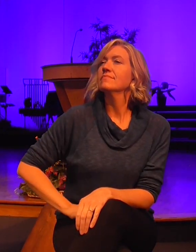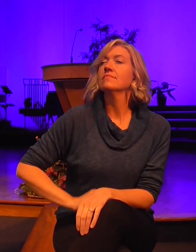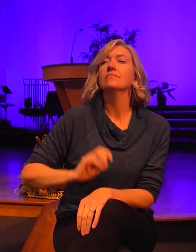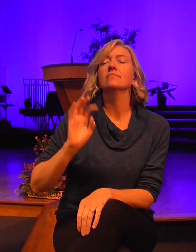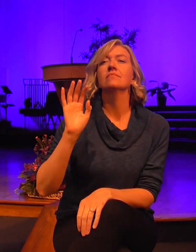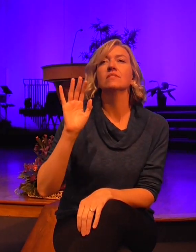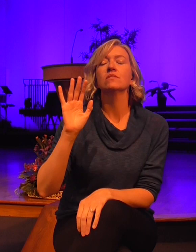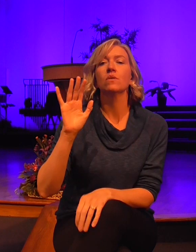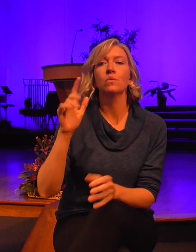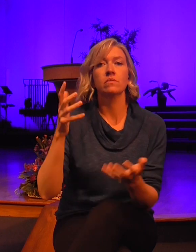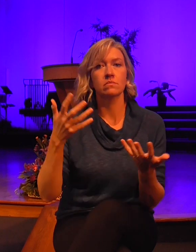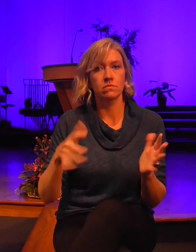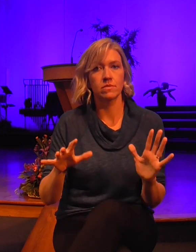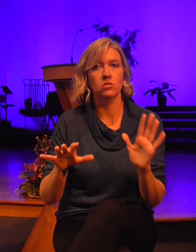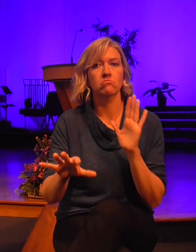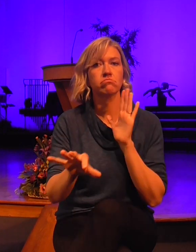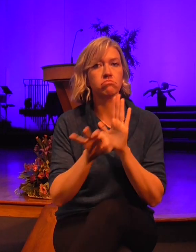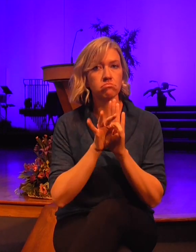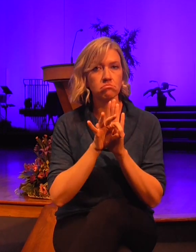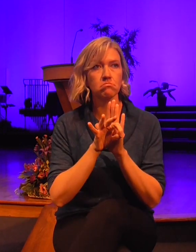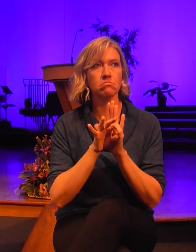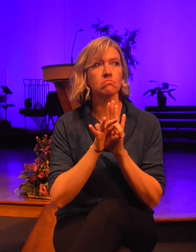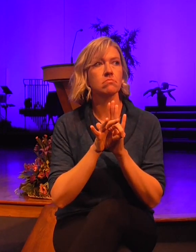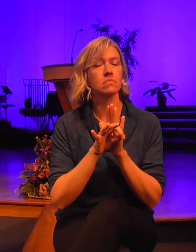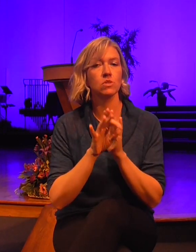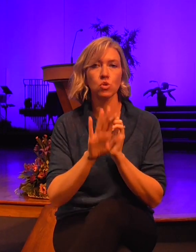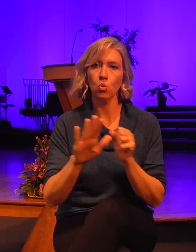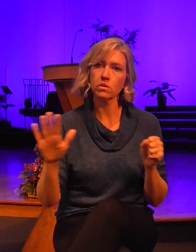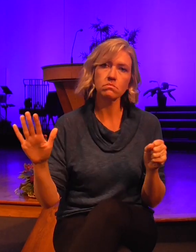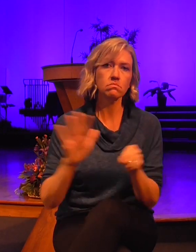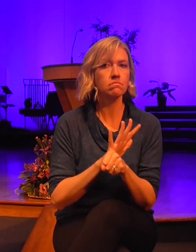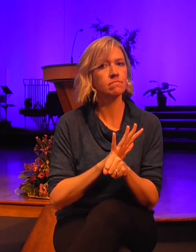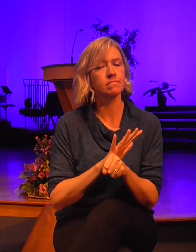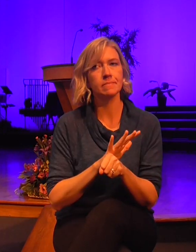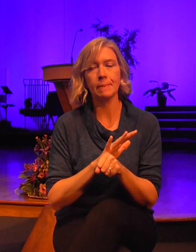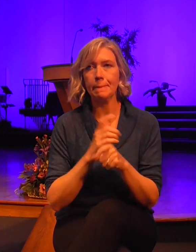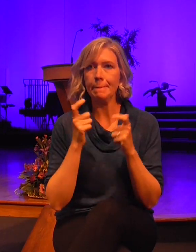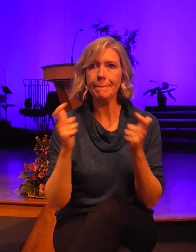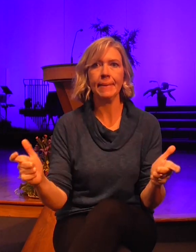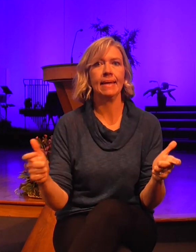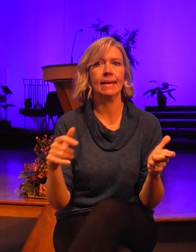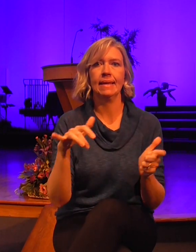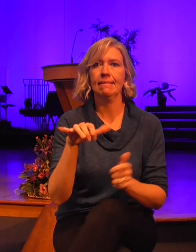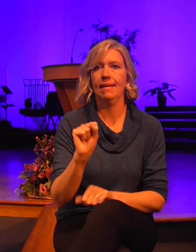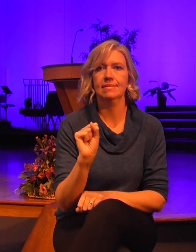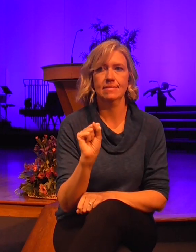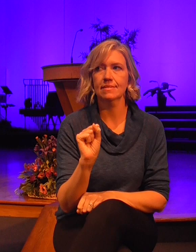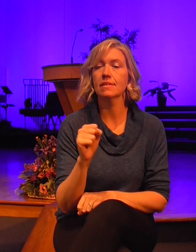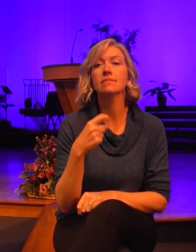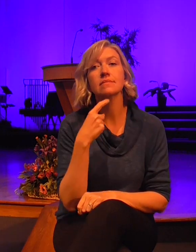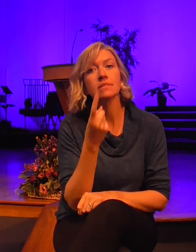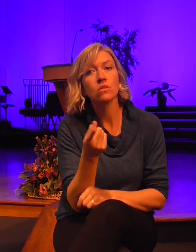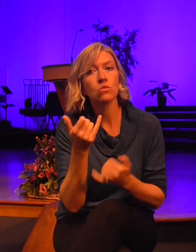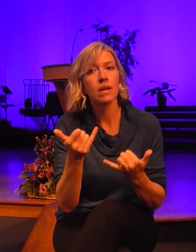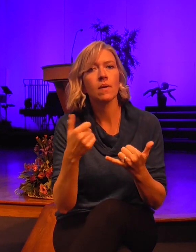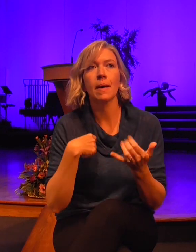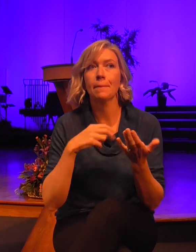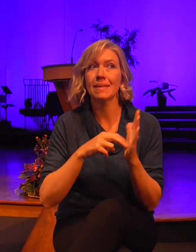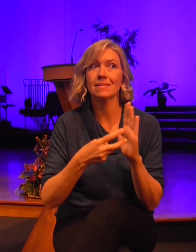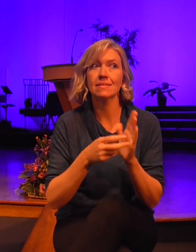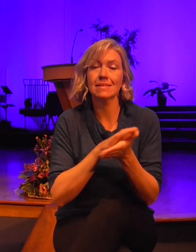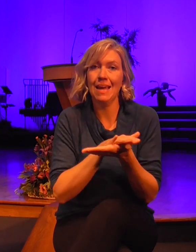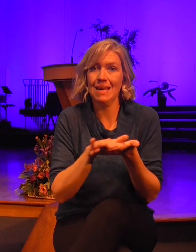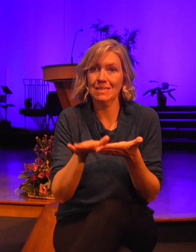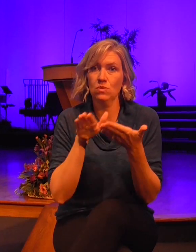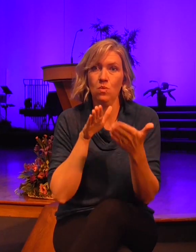So we've identified a total yes. What are your big yeses? And I want to tell you right now, I mean this in the nicest way,